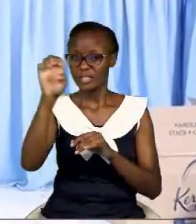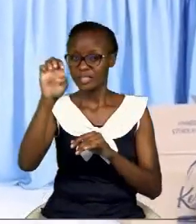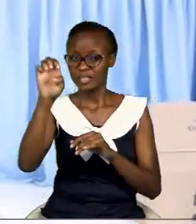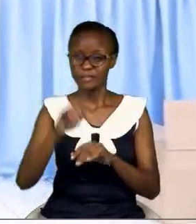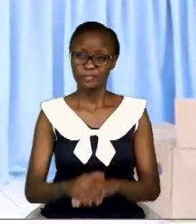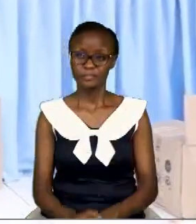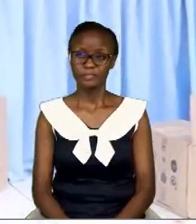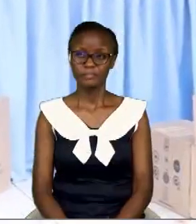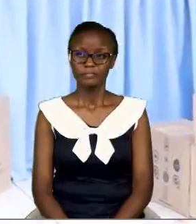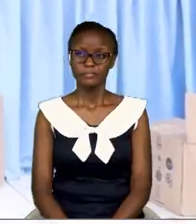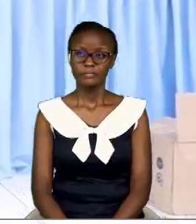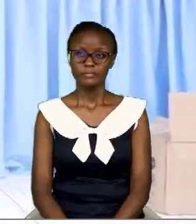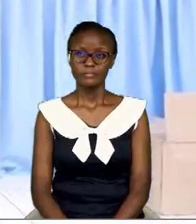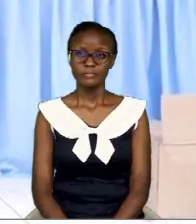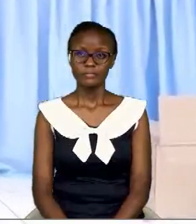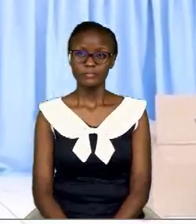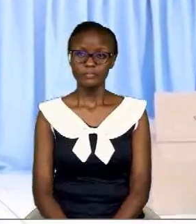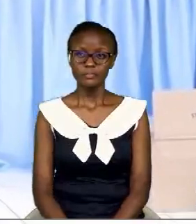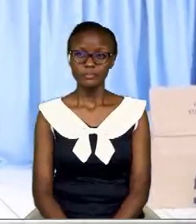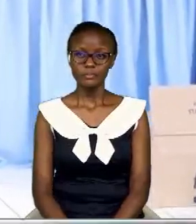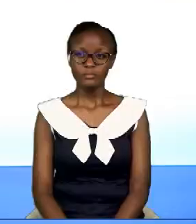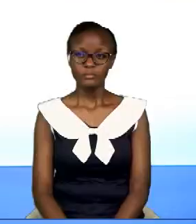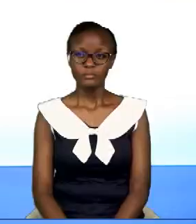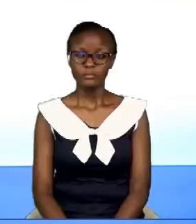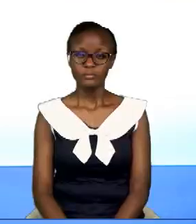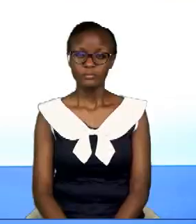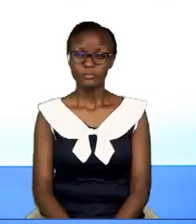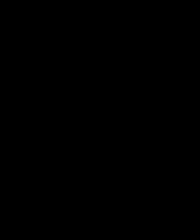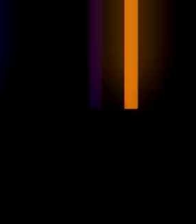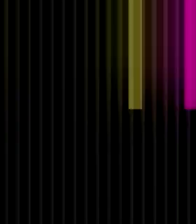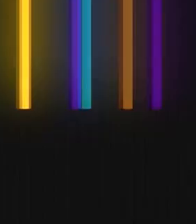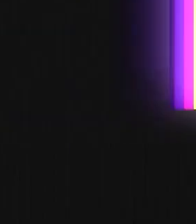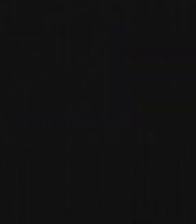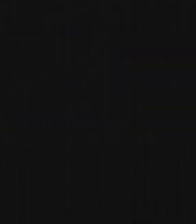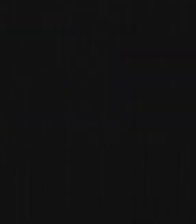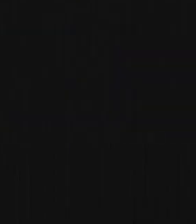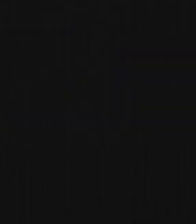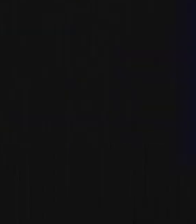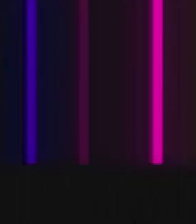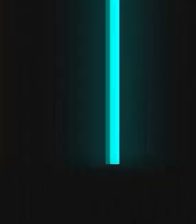Joel Chacha, Switch TV, Nairobi. Thank you, Joel Chacha.